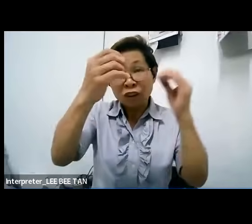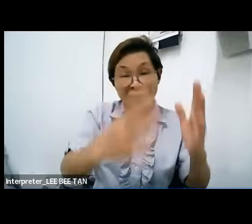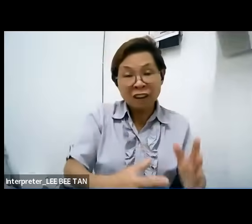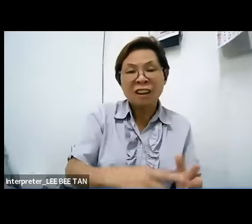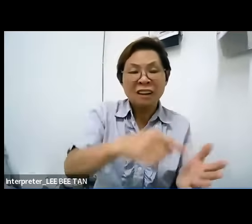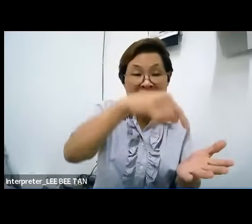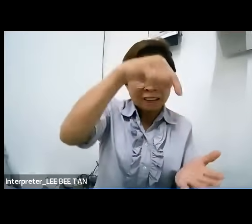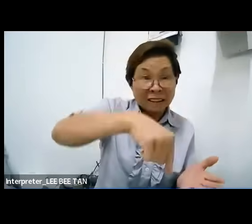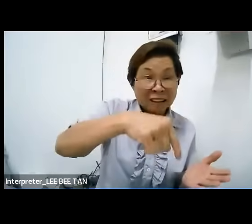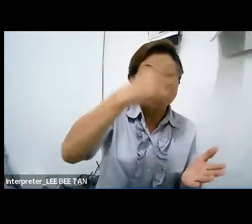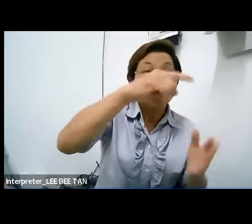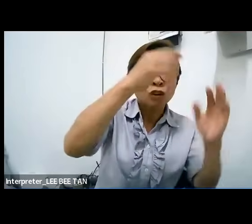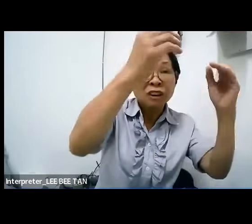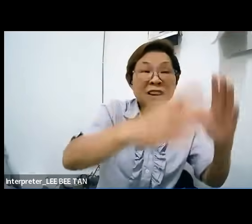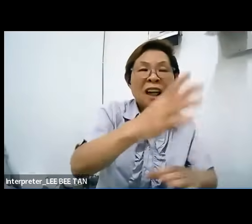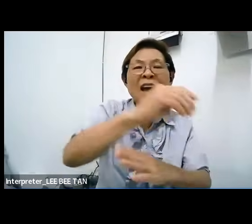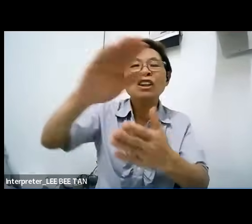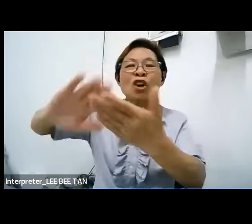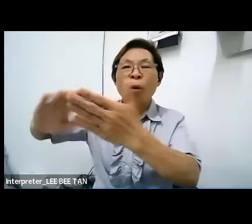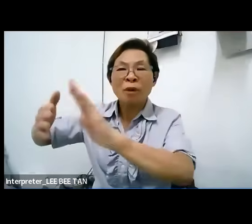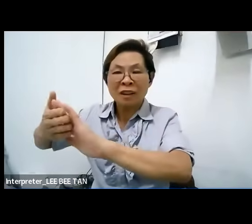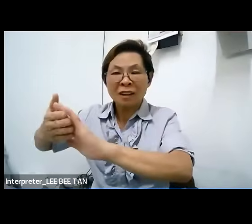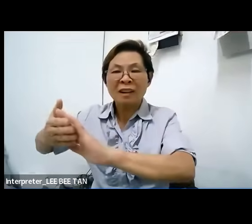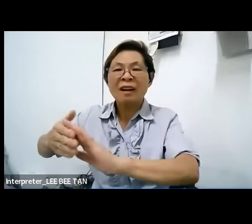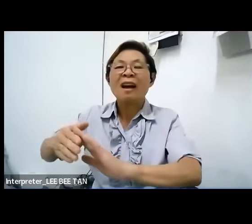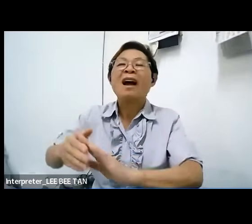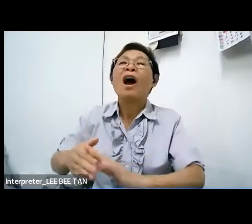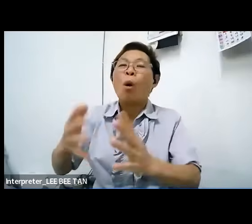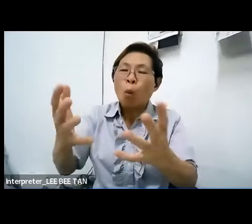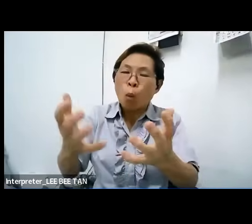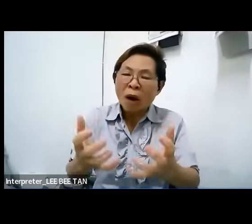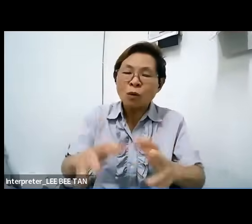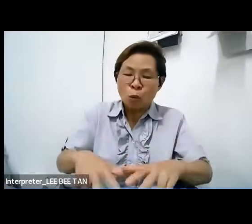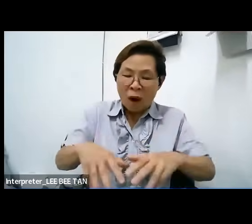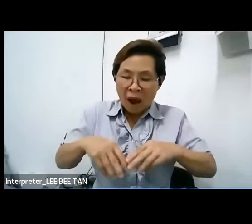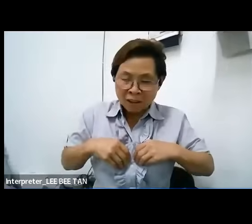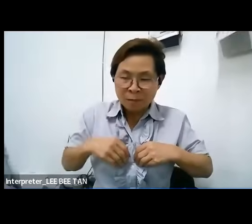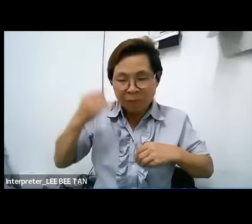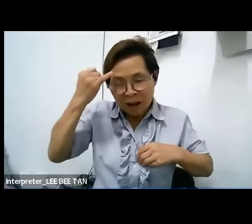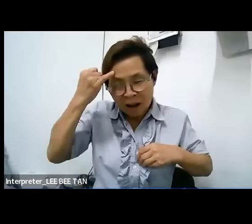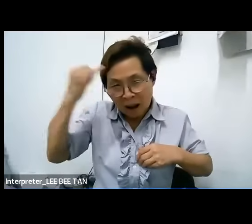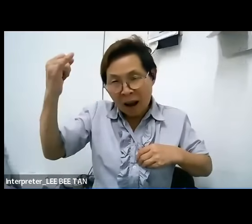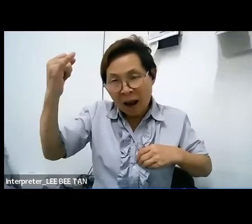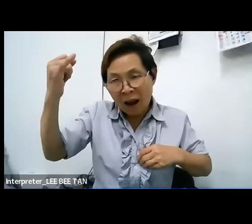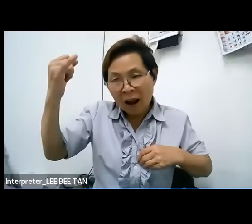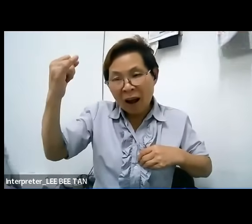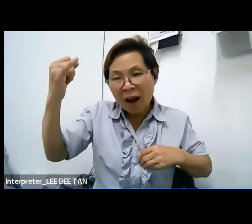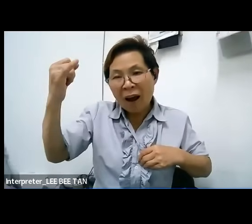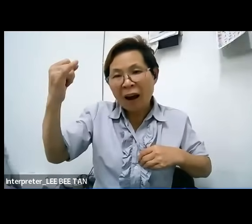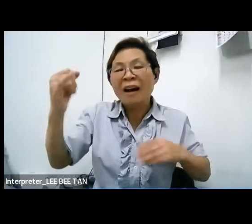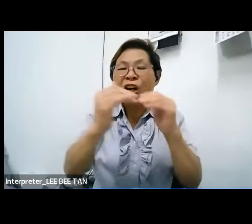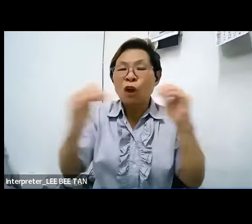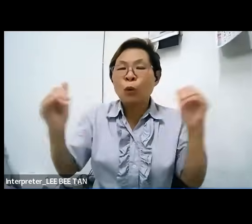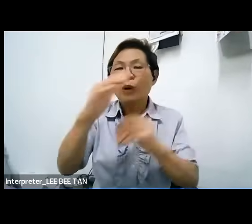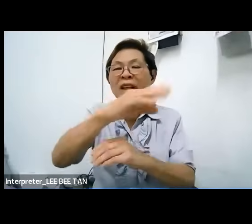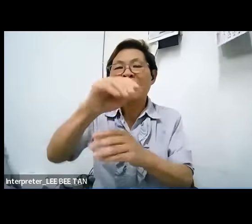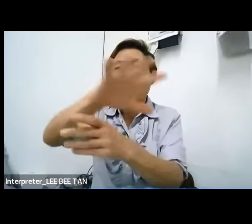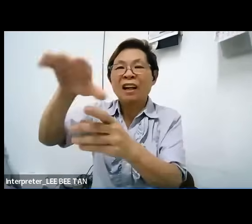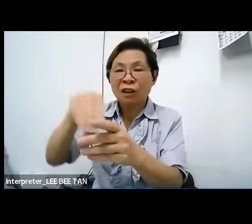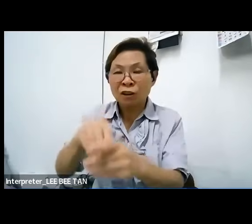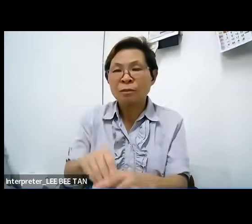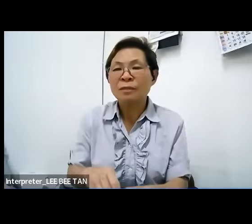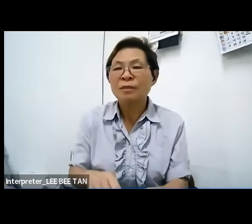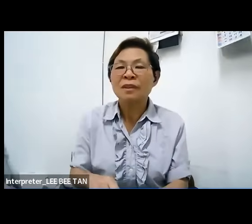also for the committee that would like to embrace the idea of equity and inclusion. While at